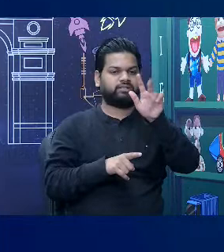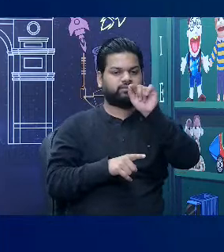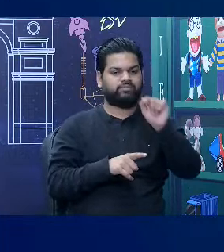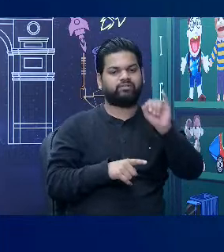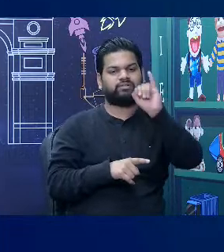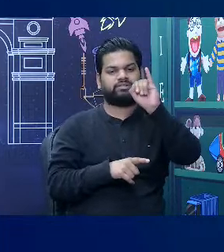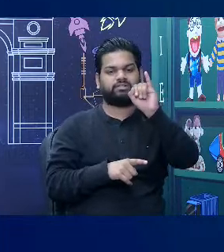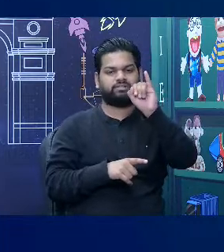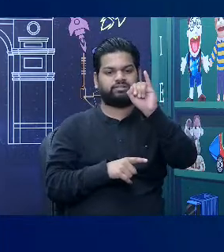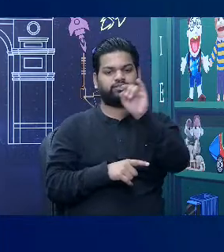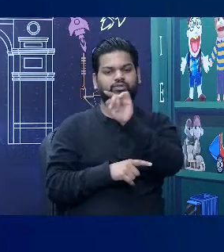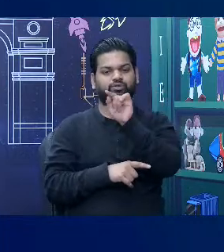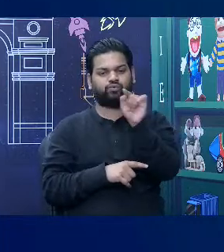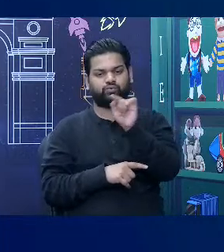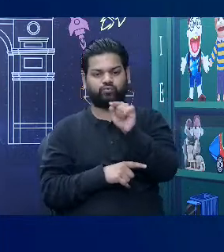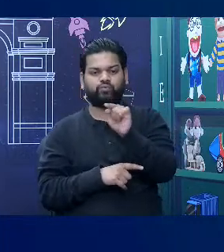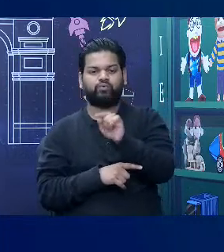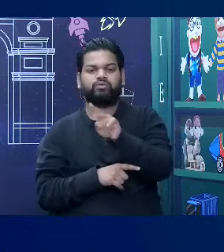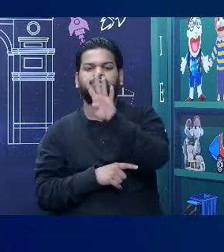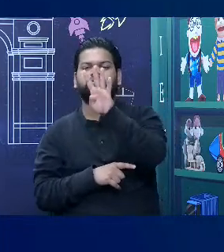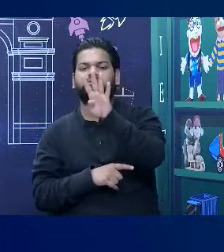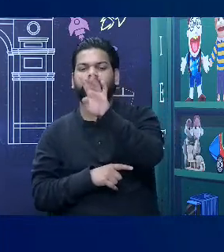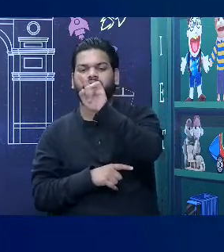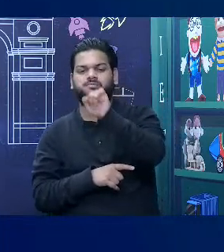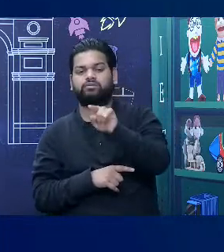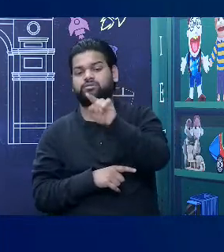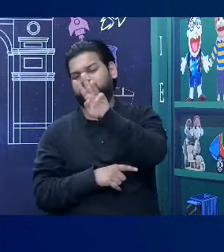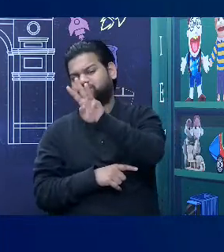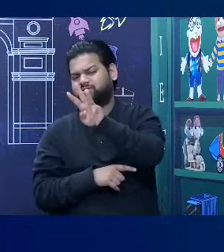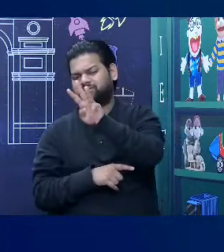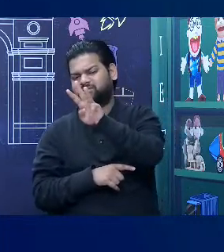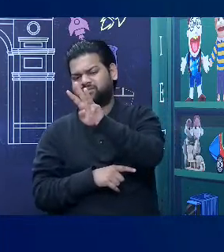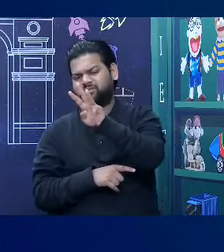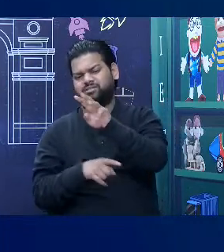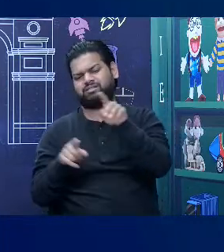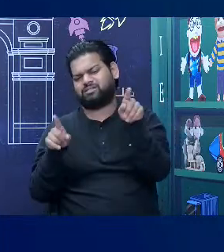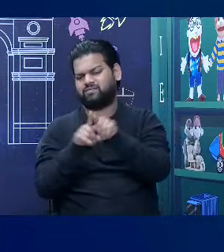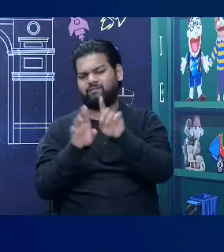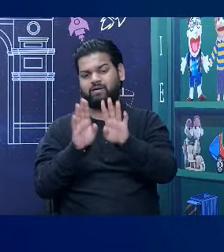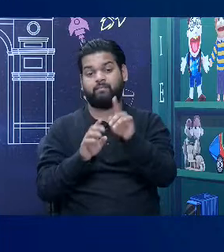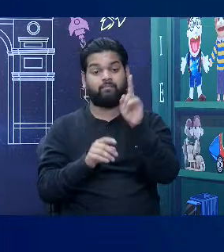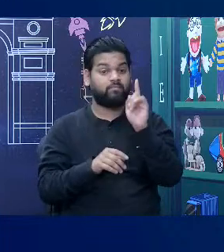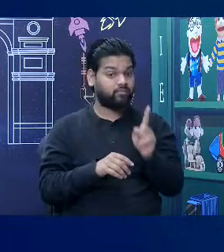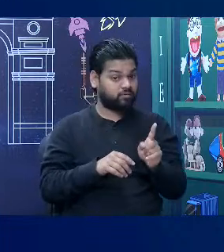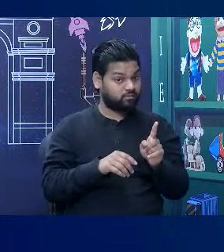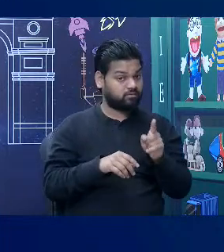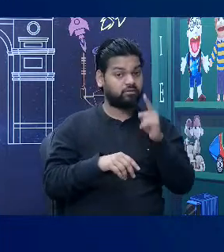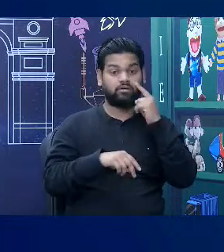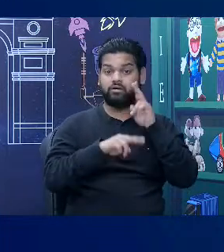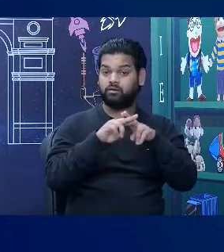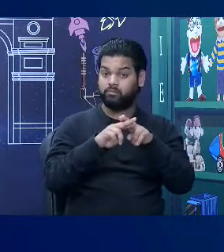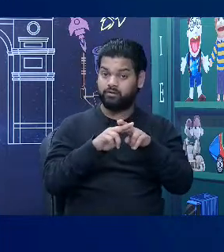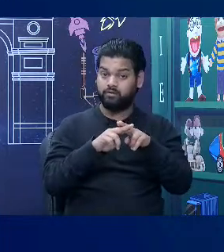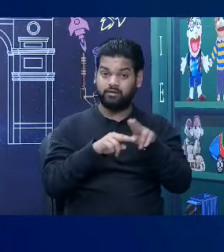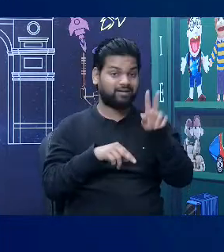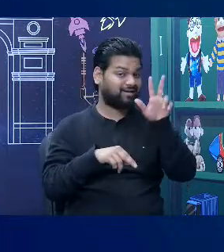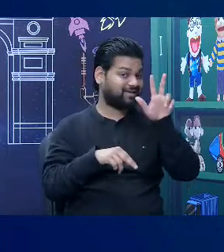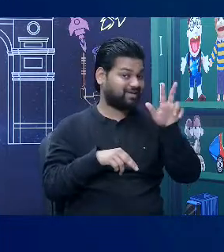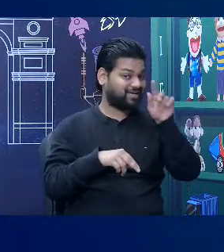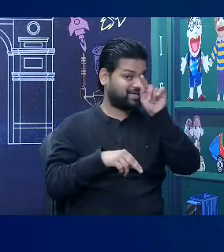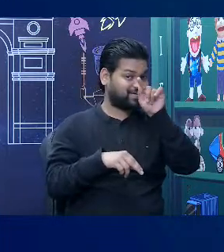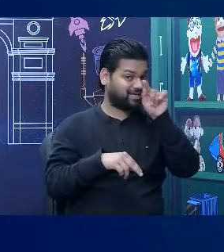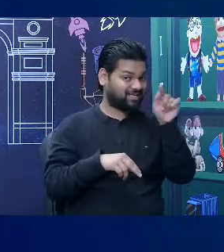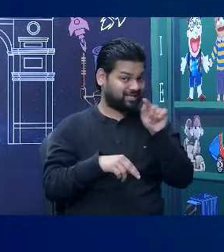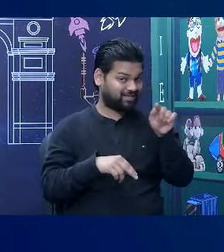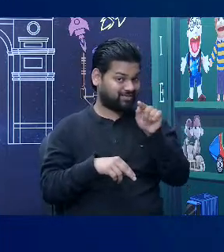8 upon 6 is obviously equal to 4 upon 3, Kusumji, right? But you see 8 is not equal to 4